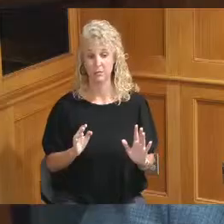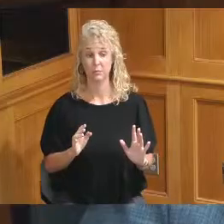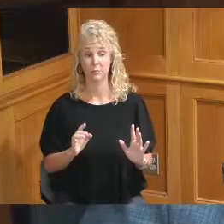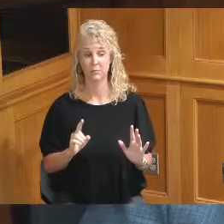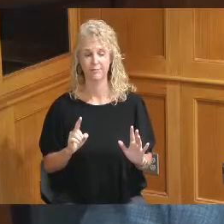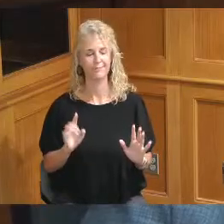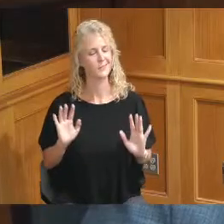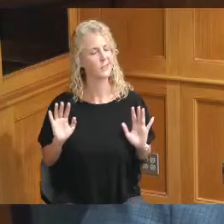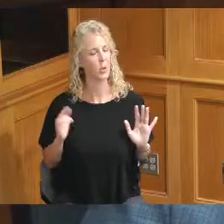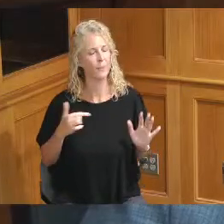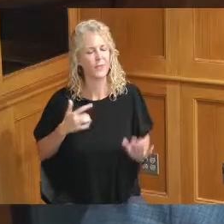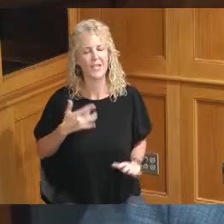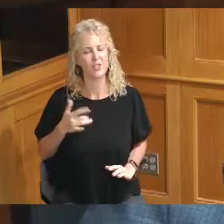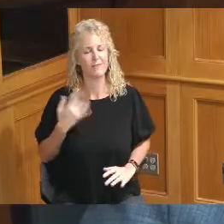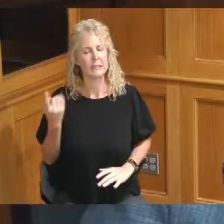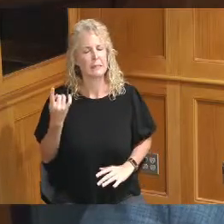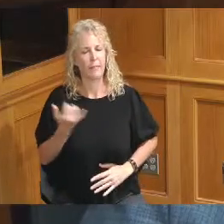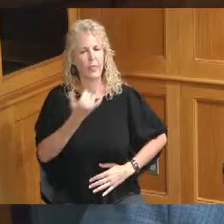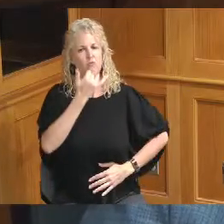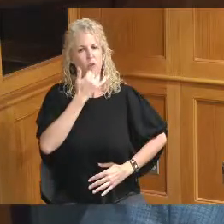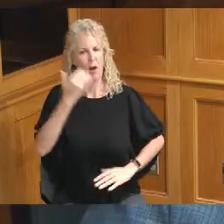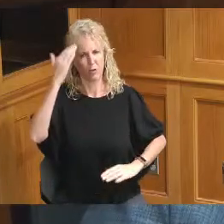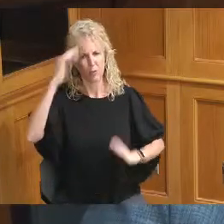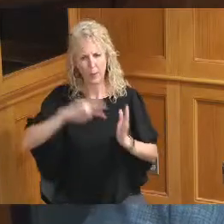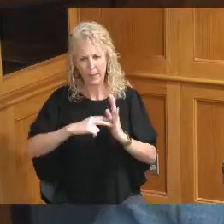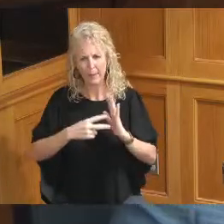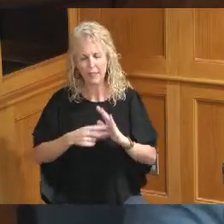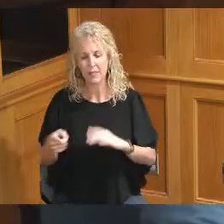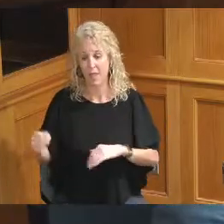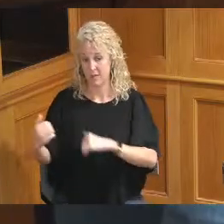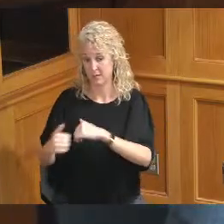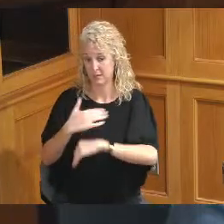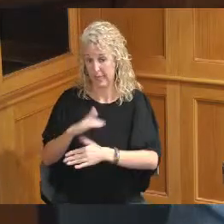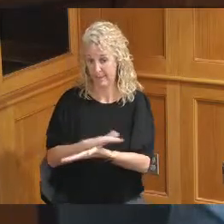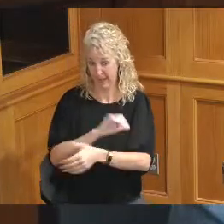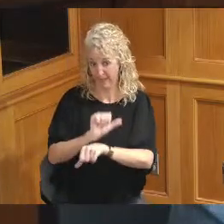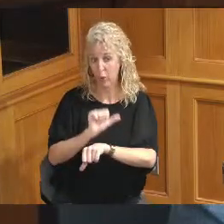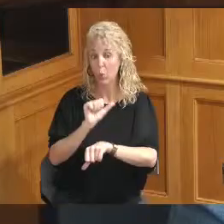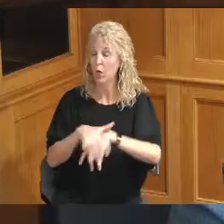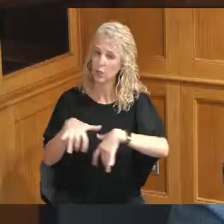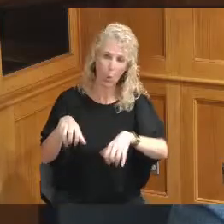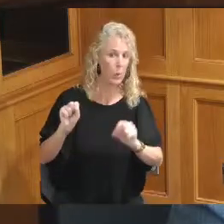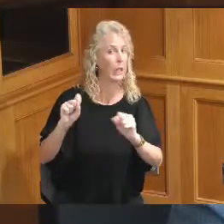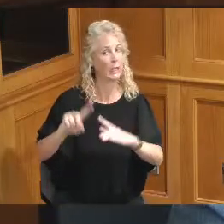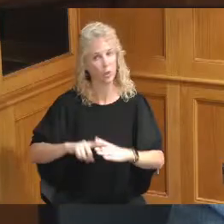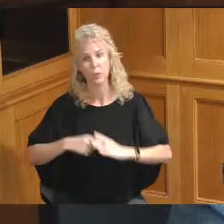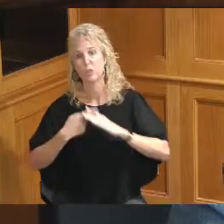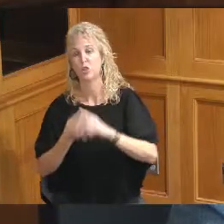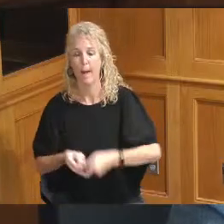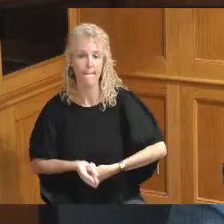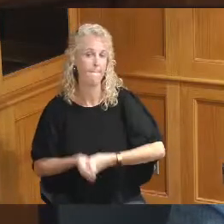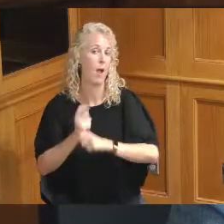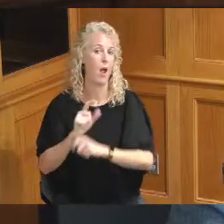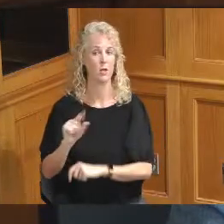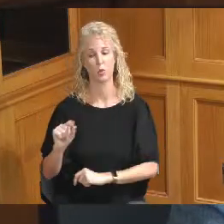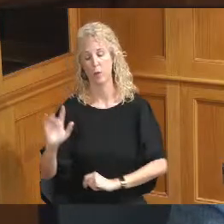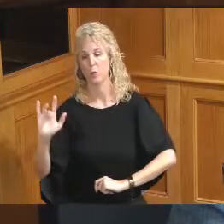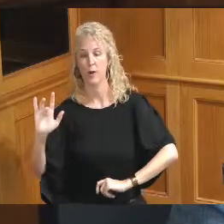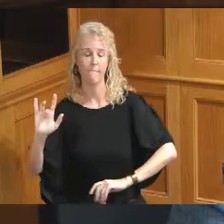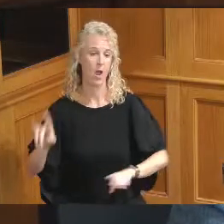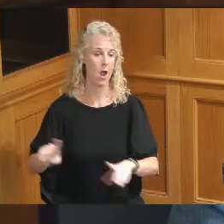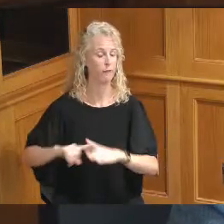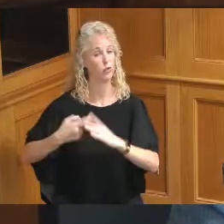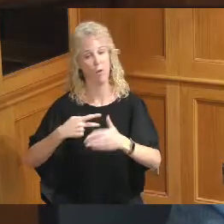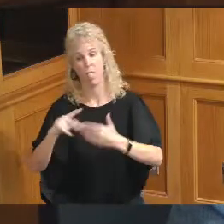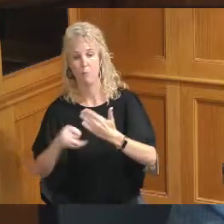more information on it before there's any paperwork. We were told that this would be shovels in the ground in 2025.